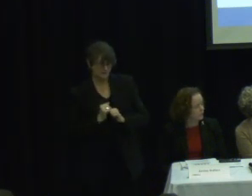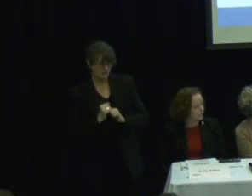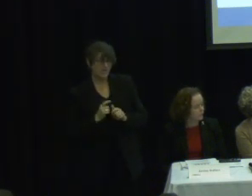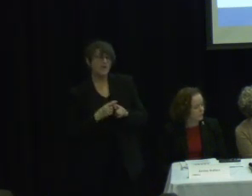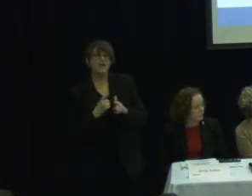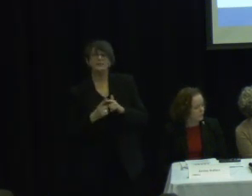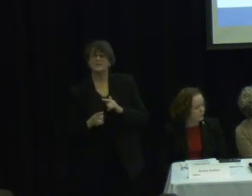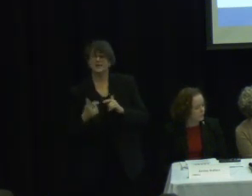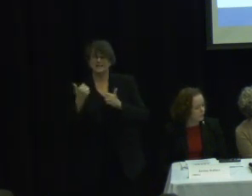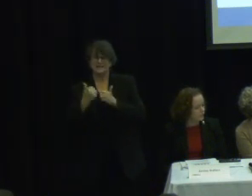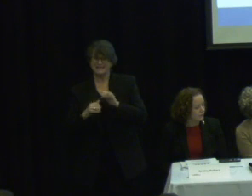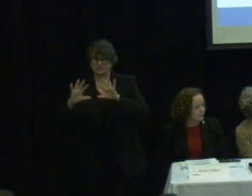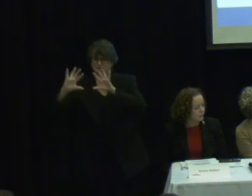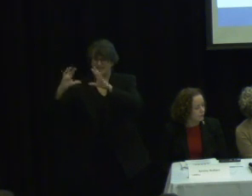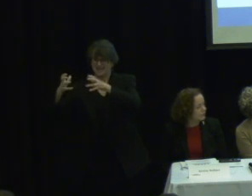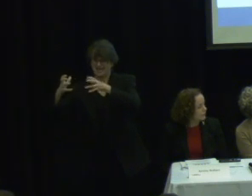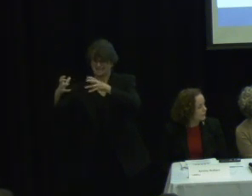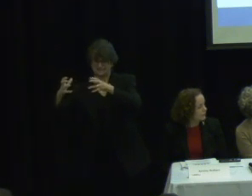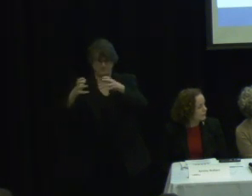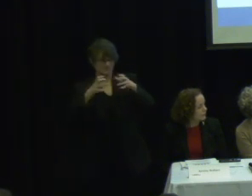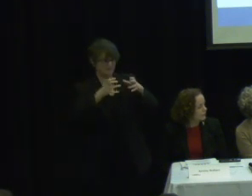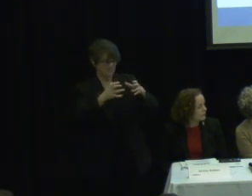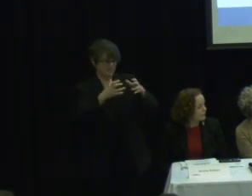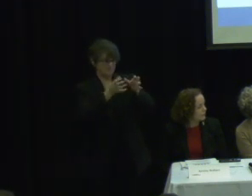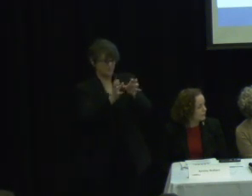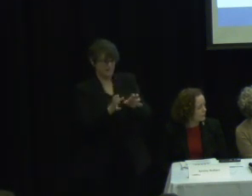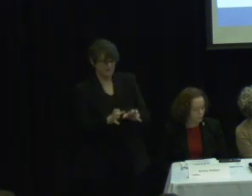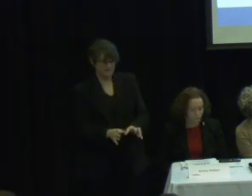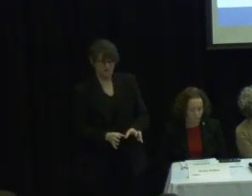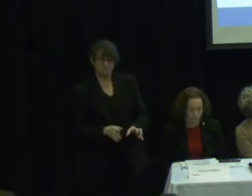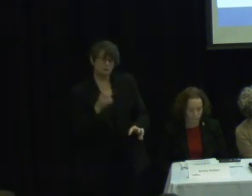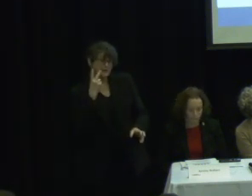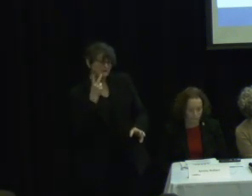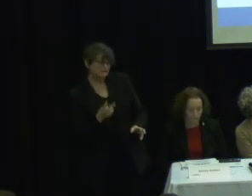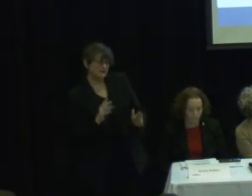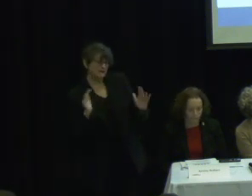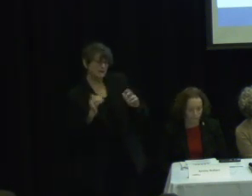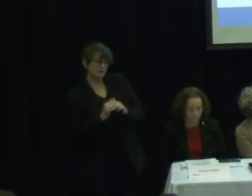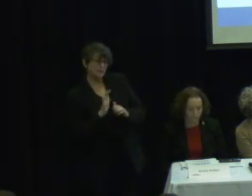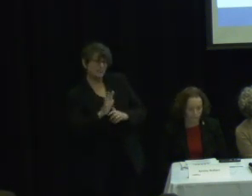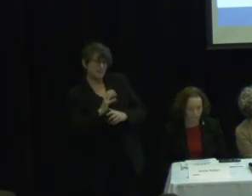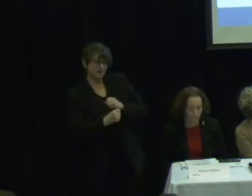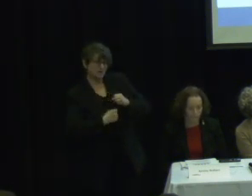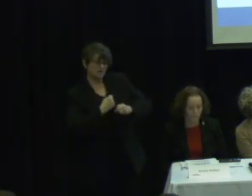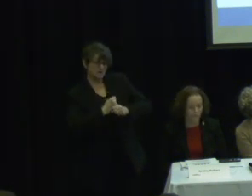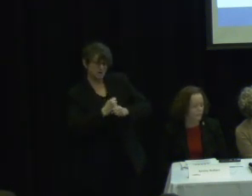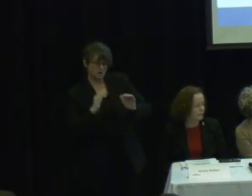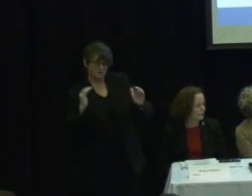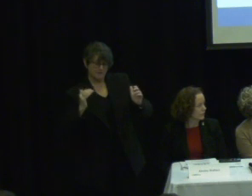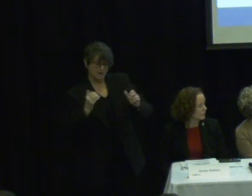incoming cohort into those quartiles so that you can see relative to the years how are we shaping academically.